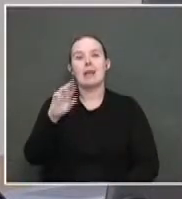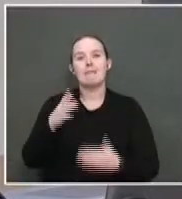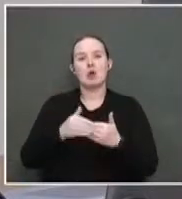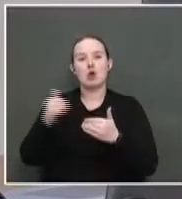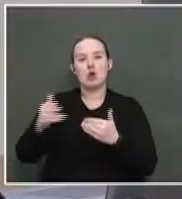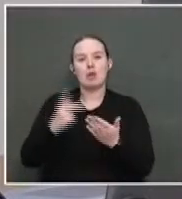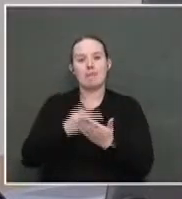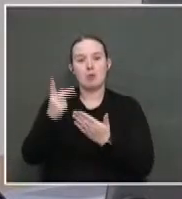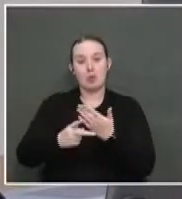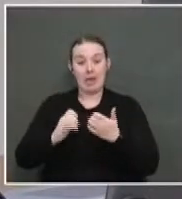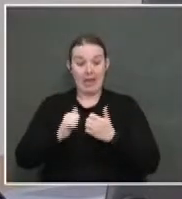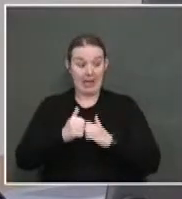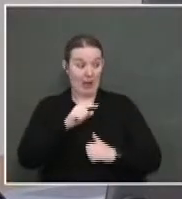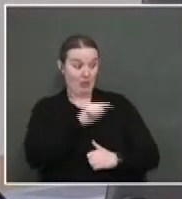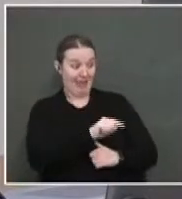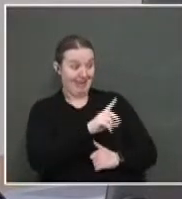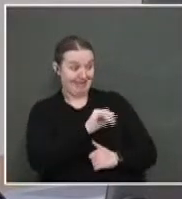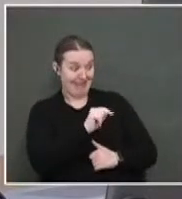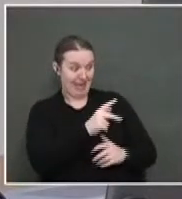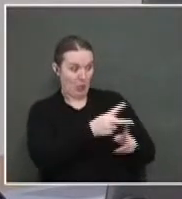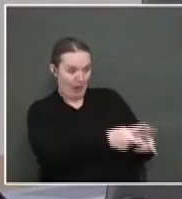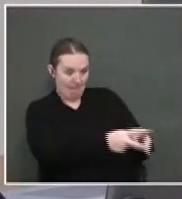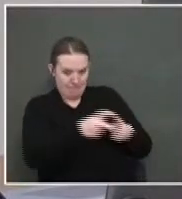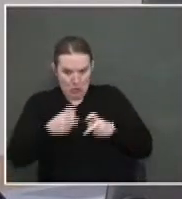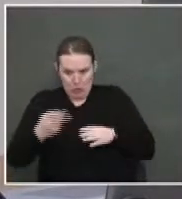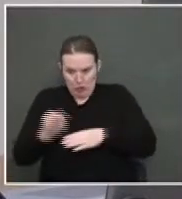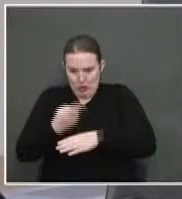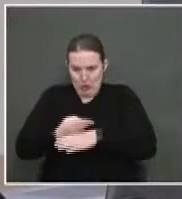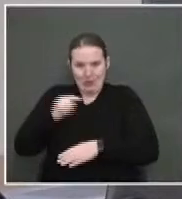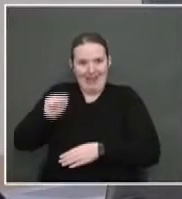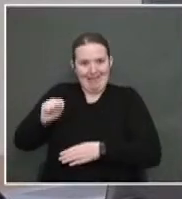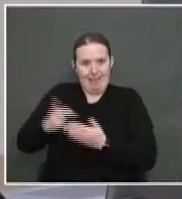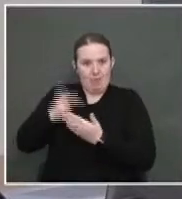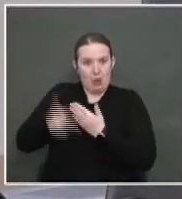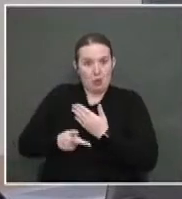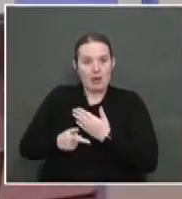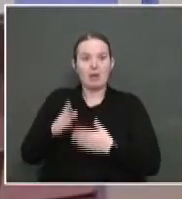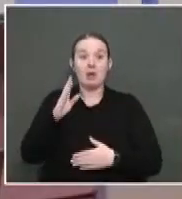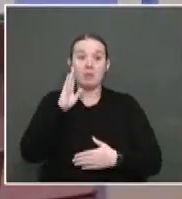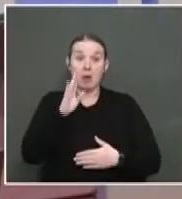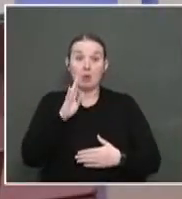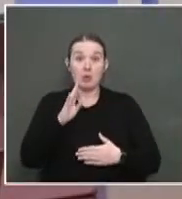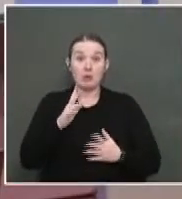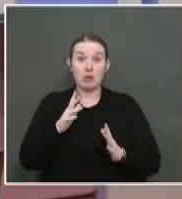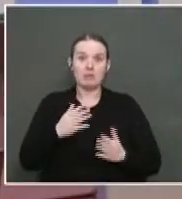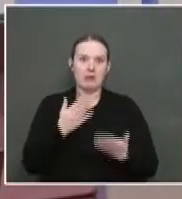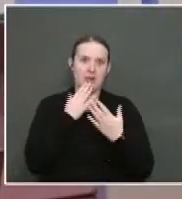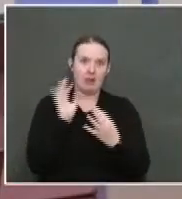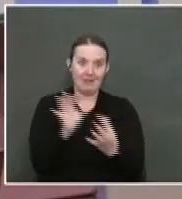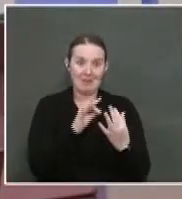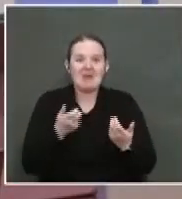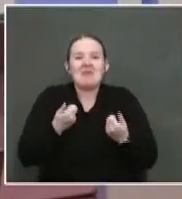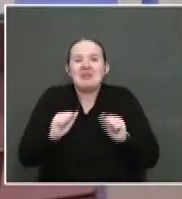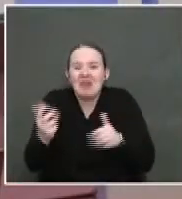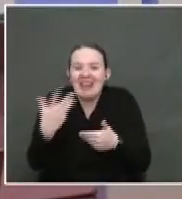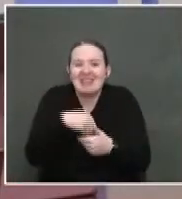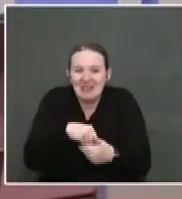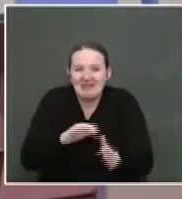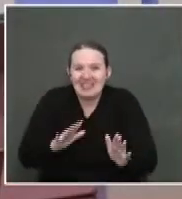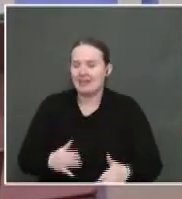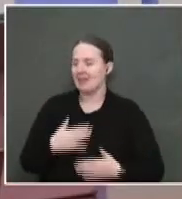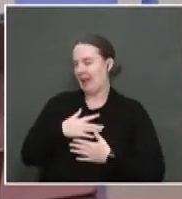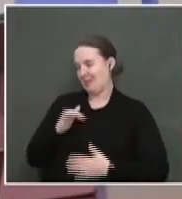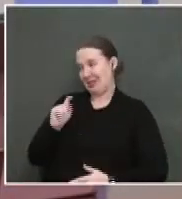data to inform those strategies. So we'll expand on those as we continue. But thank you for the feedback. Of course. We're trying to incorporate it.